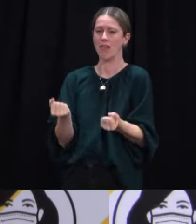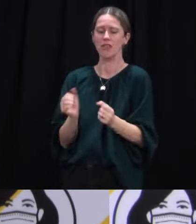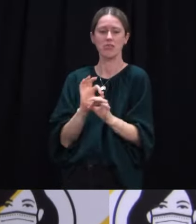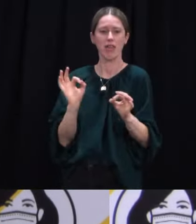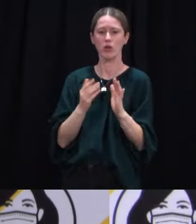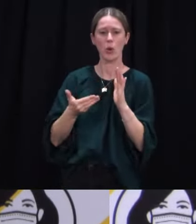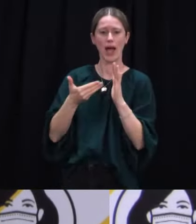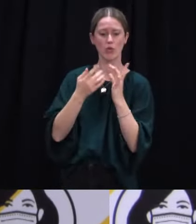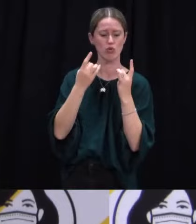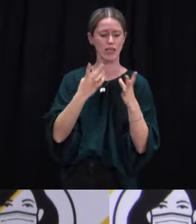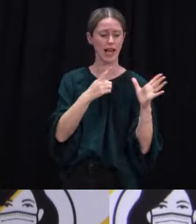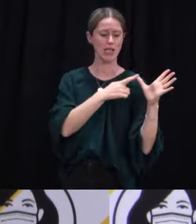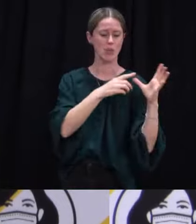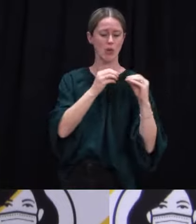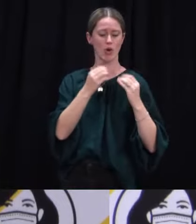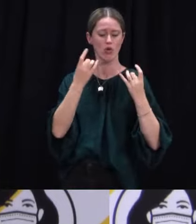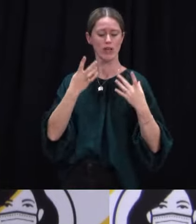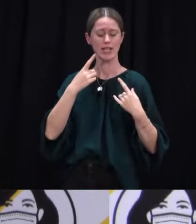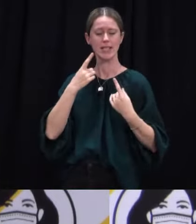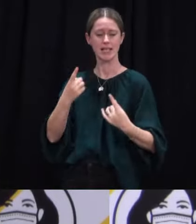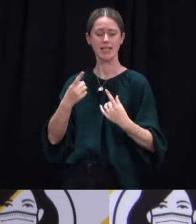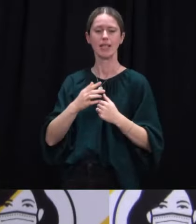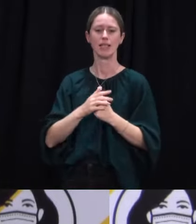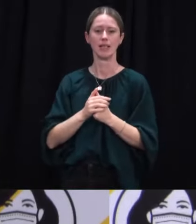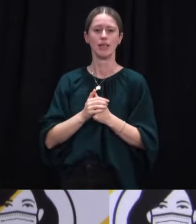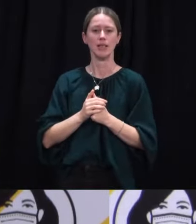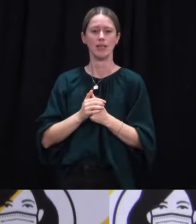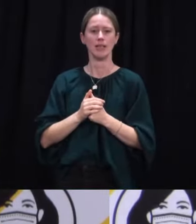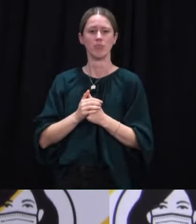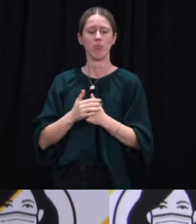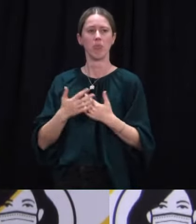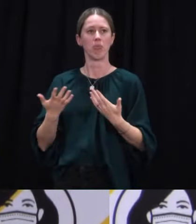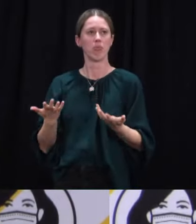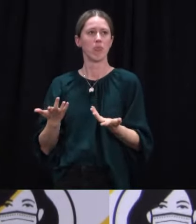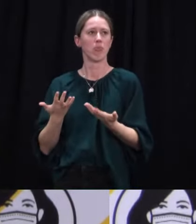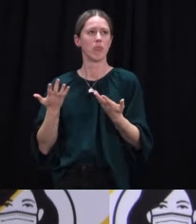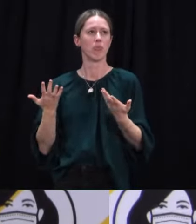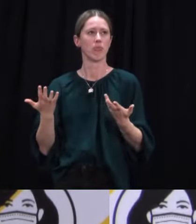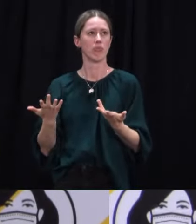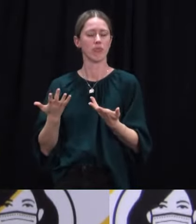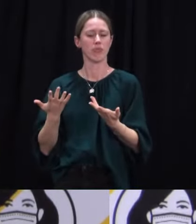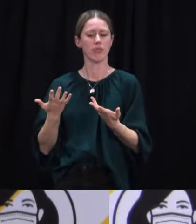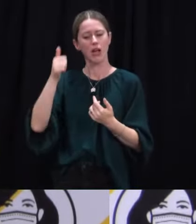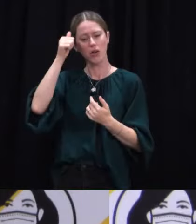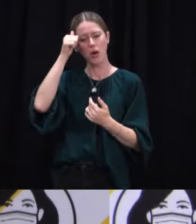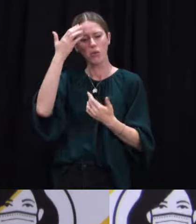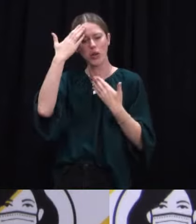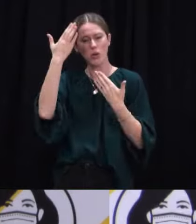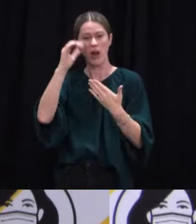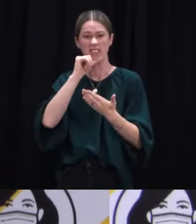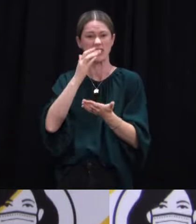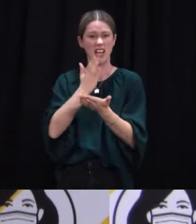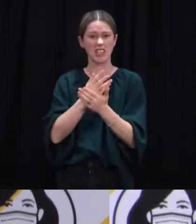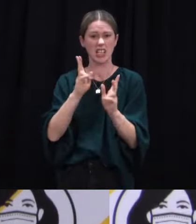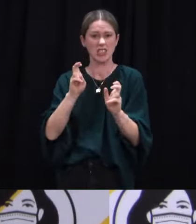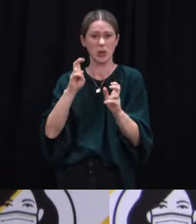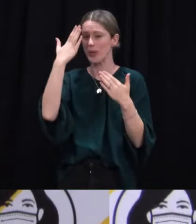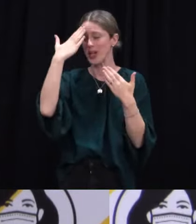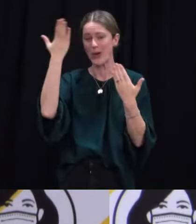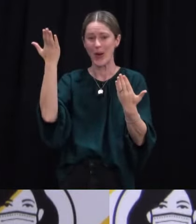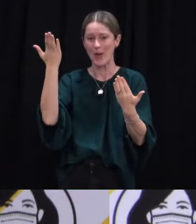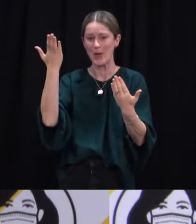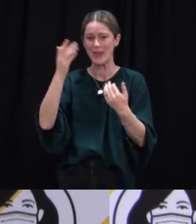add to what Dr. Bloomfield said. I'm aware that there is still some question mark as to whether there is any risk here, and in